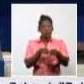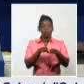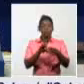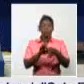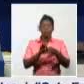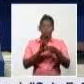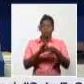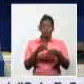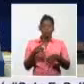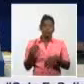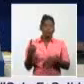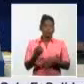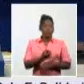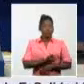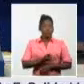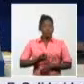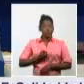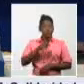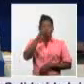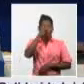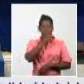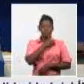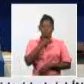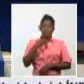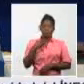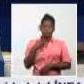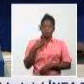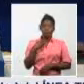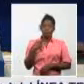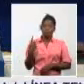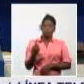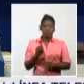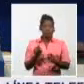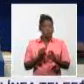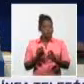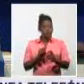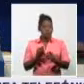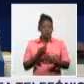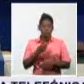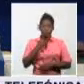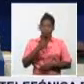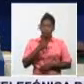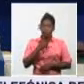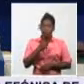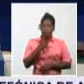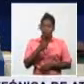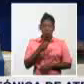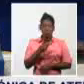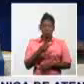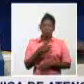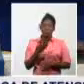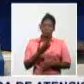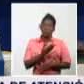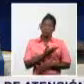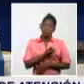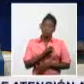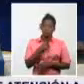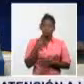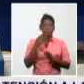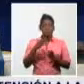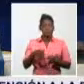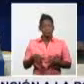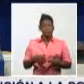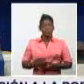He was admitted at the Celestino Hernandez Hospital of this province. He had spent 4 days in